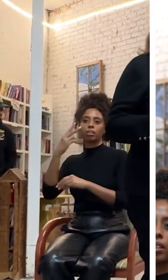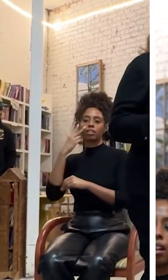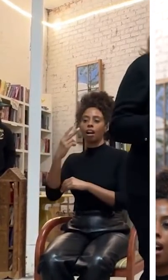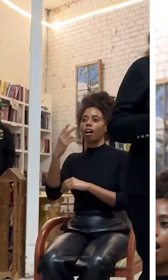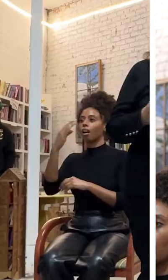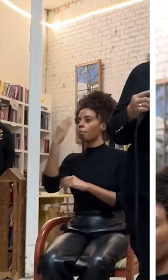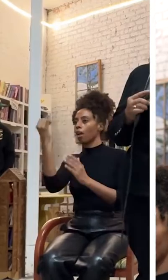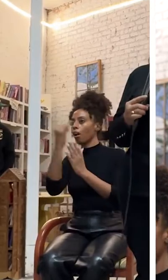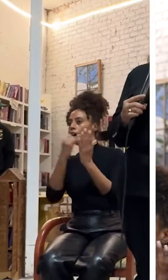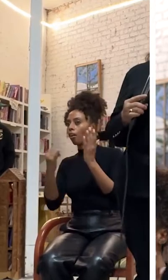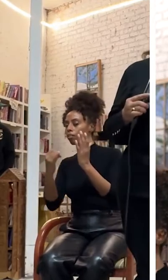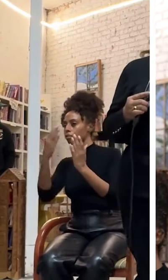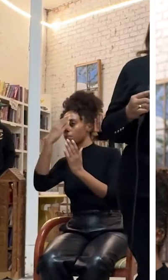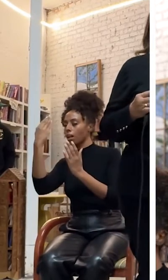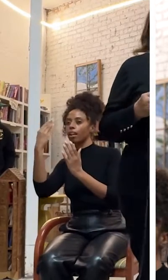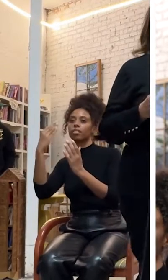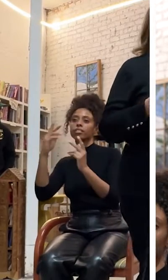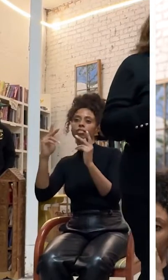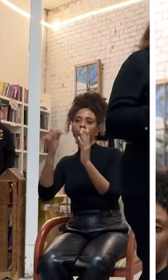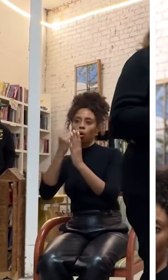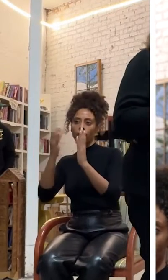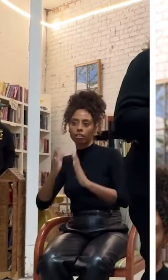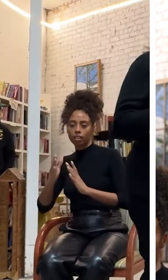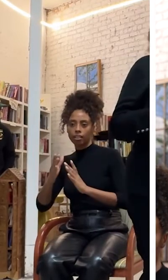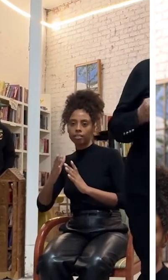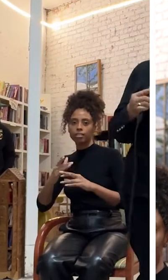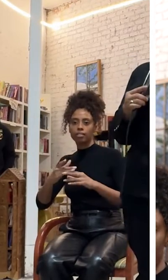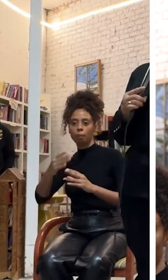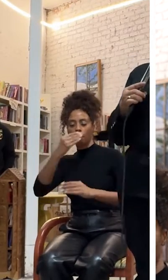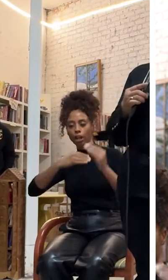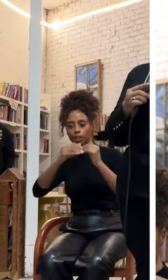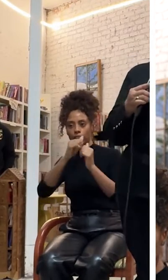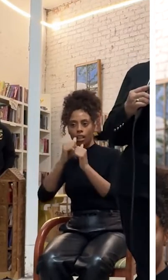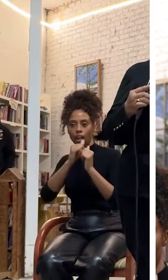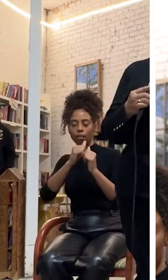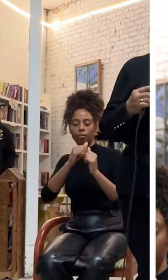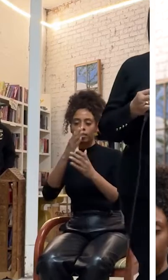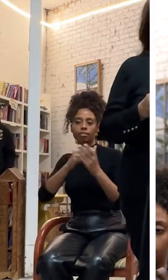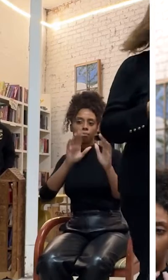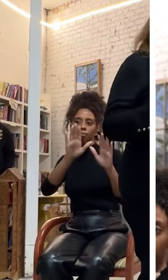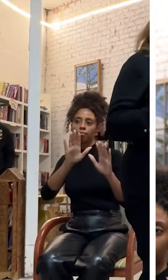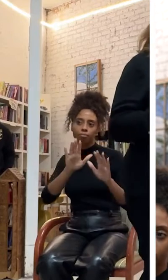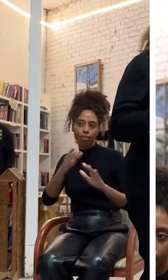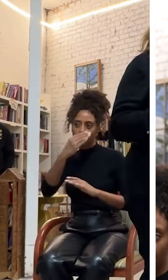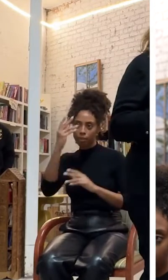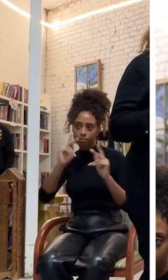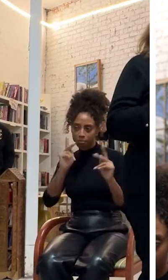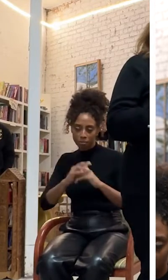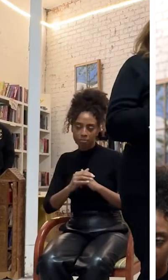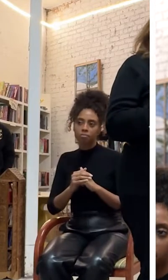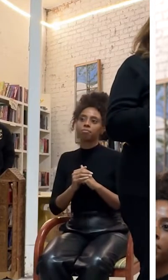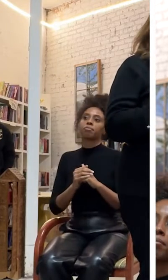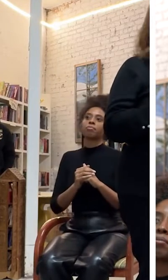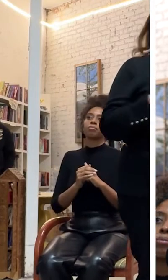art by Black artists, shared a meal with some lovely Black folks, and